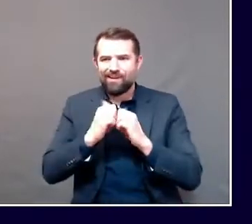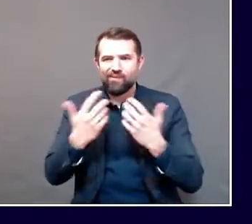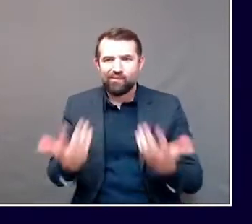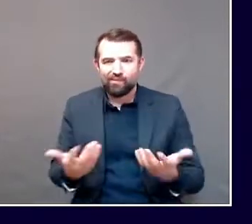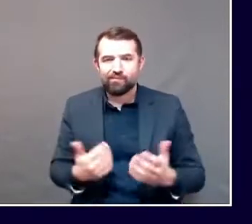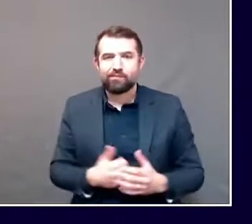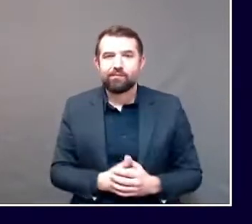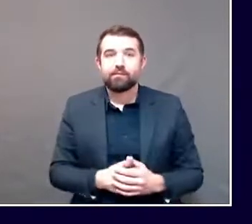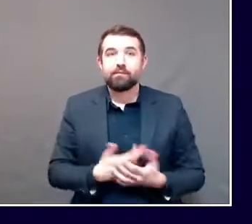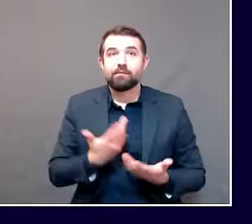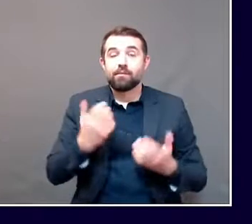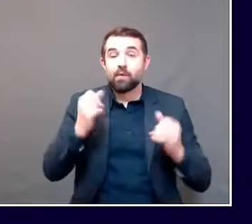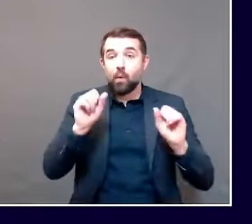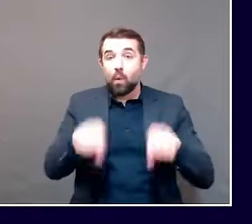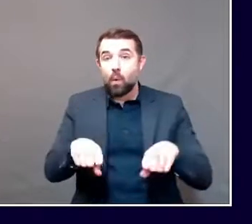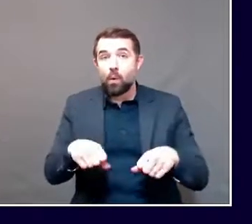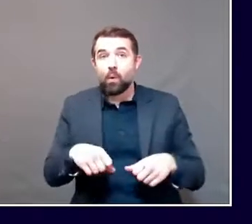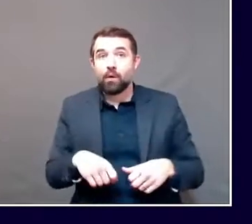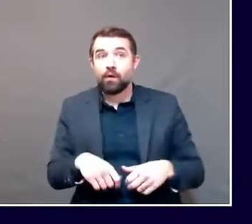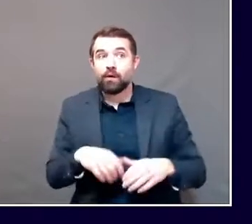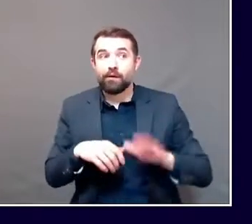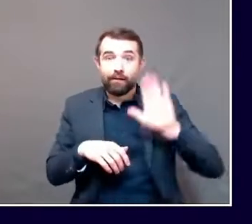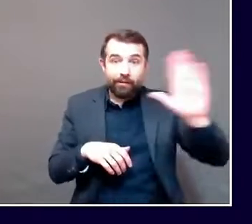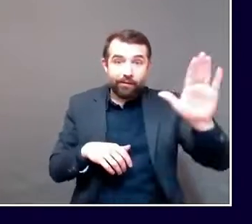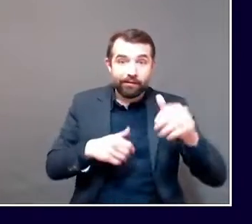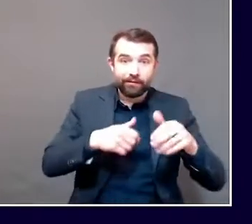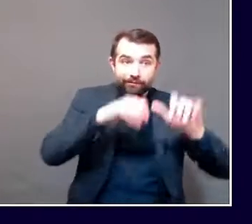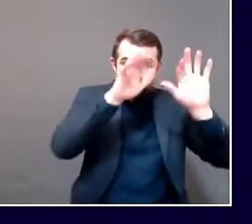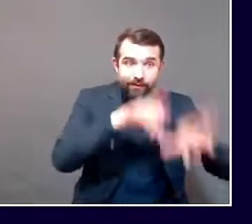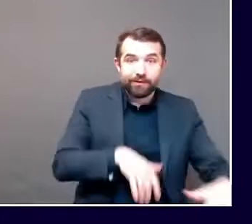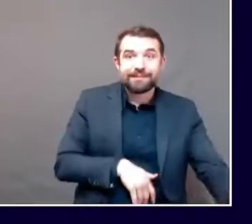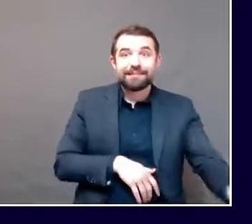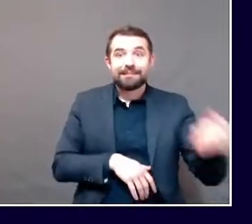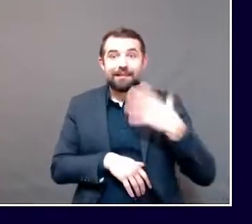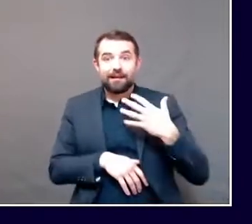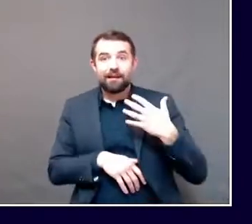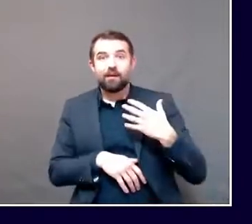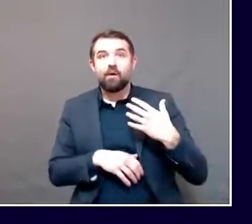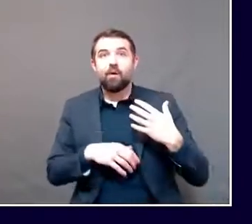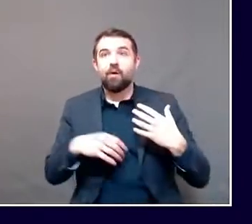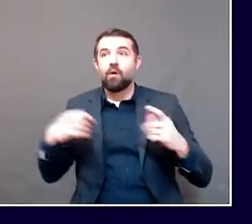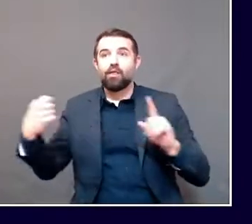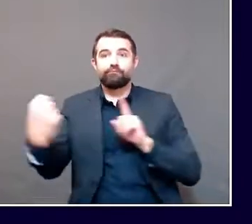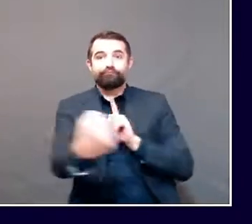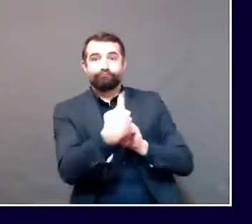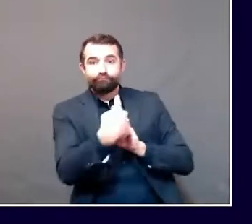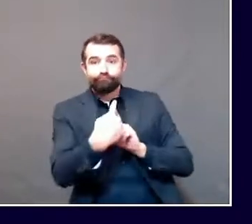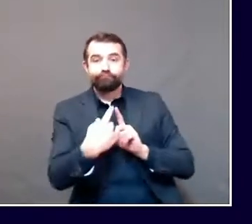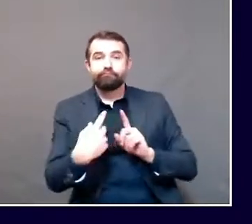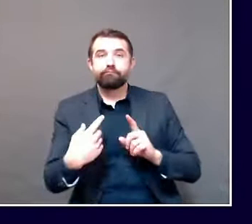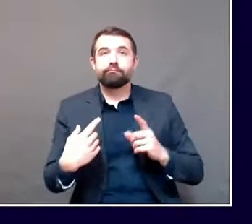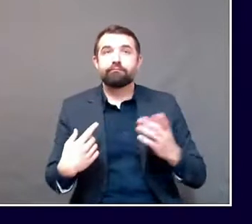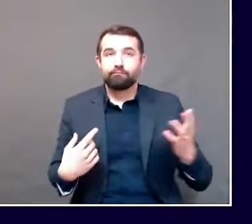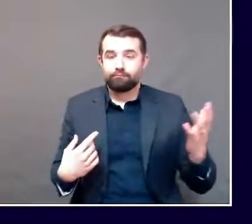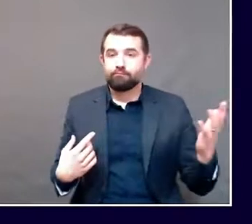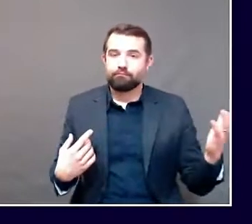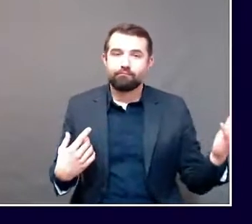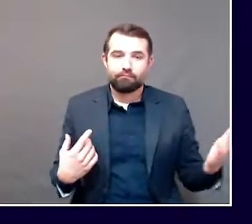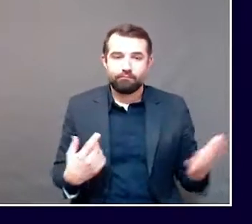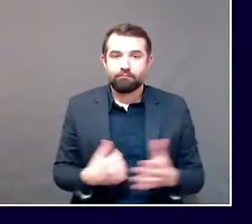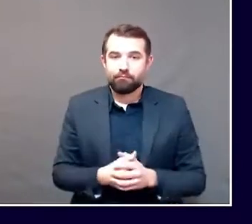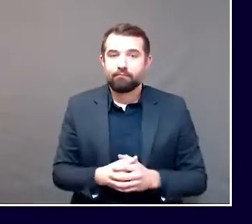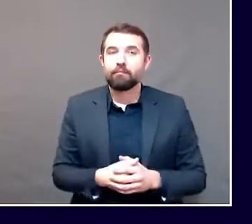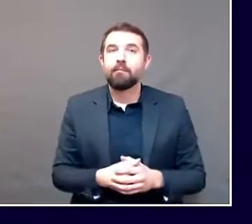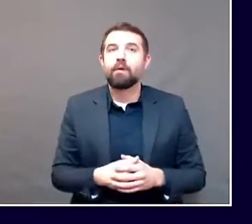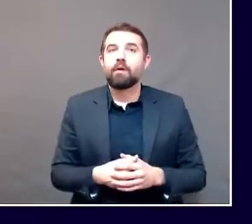our system on a manual basis. All right, thank you. Oh, I'm sorry, go ahead. Well, Morgan, I don't want to go too deep in these weeds, but those